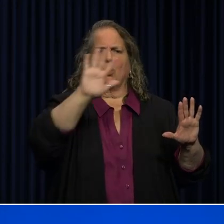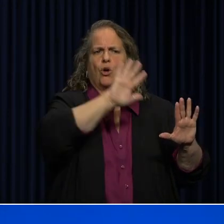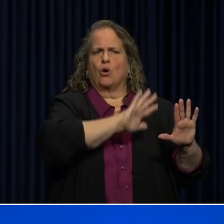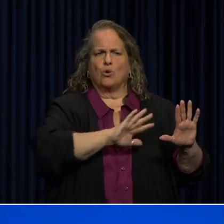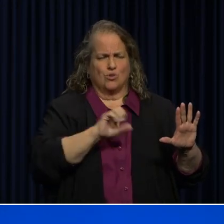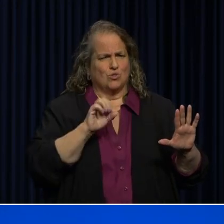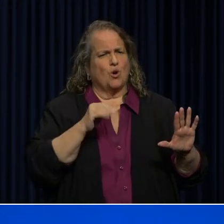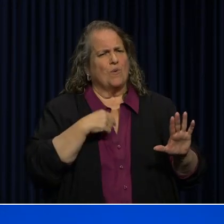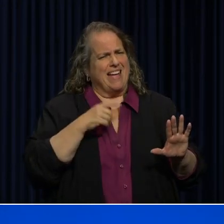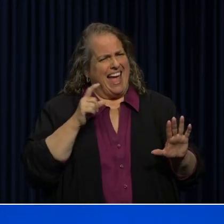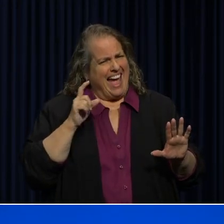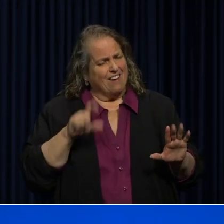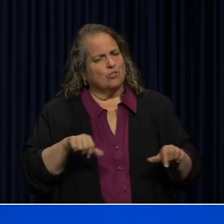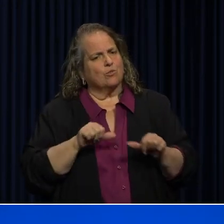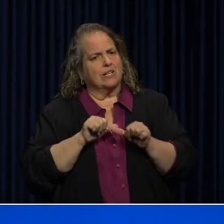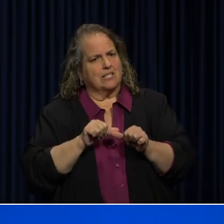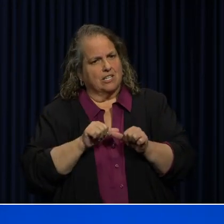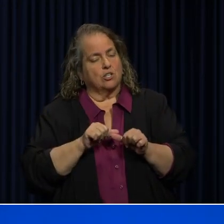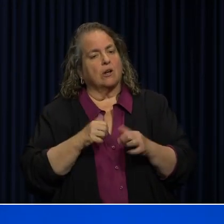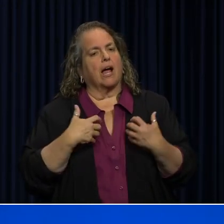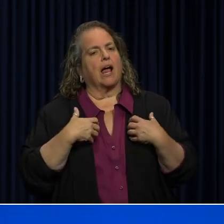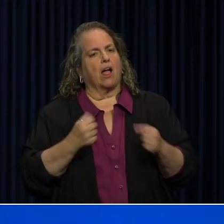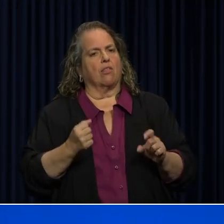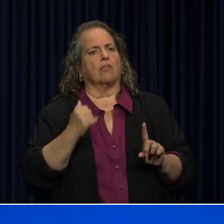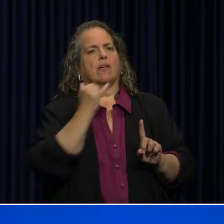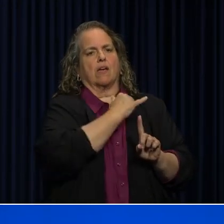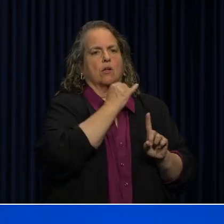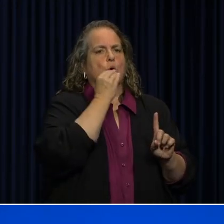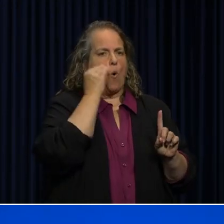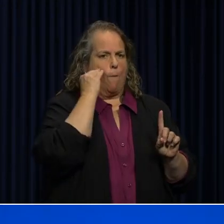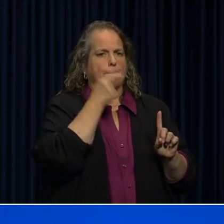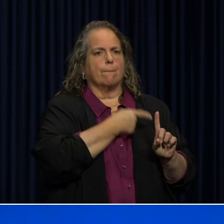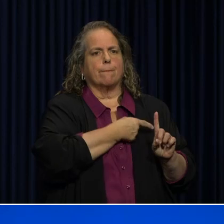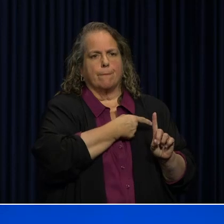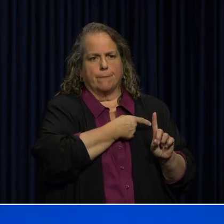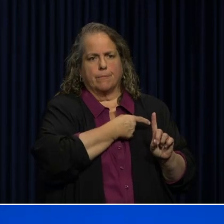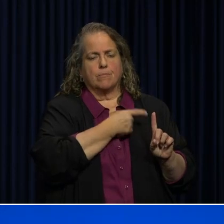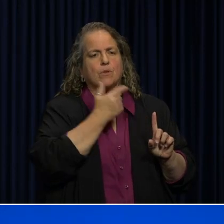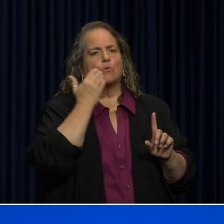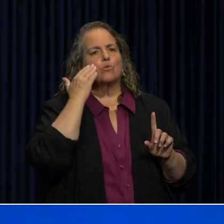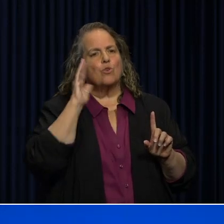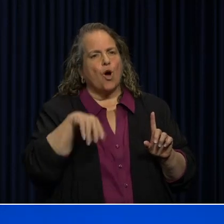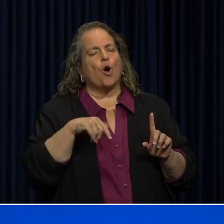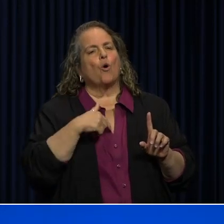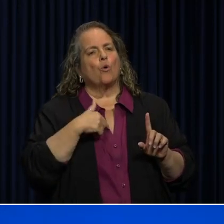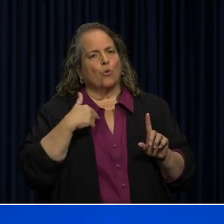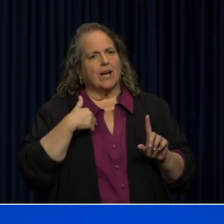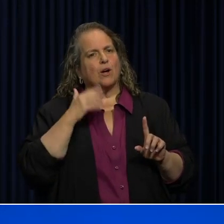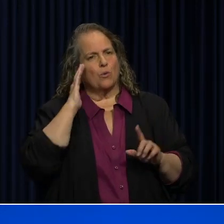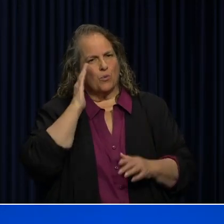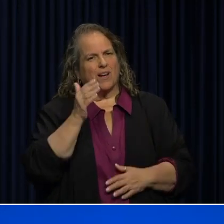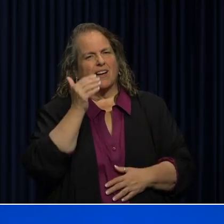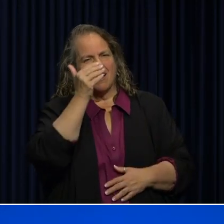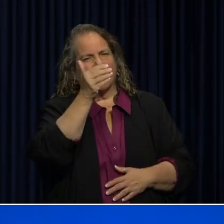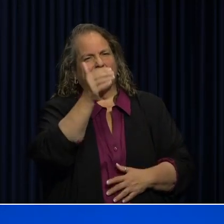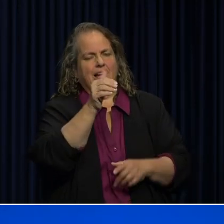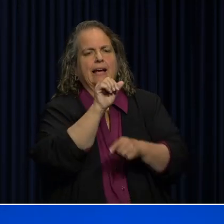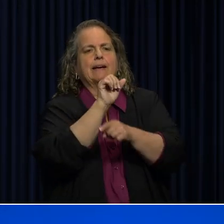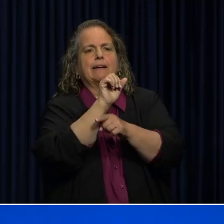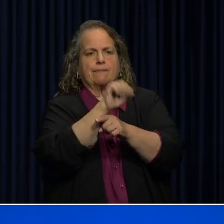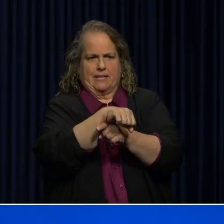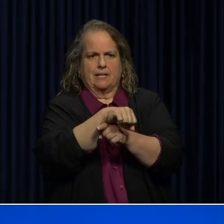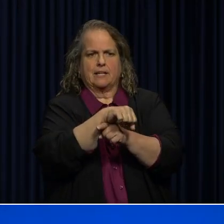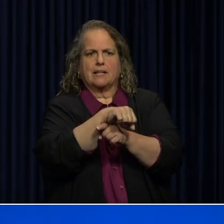continue to keep up being healthy at home, knowing that we are on track to defeat this virus, but knowing